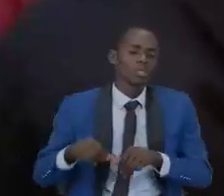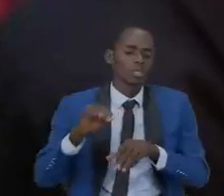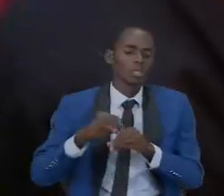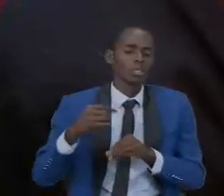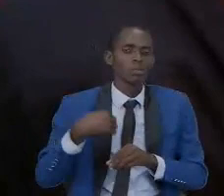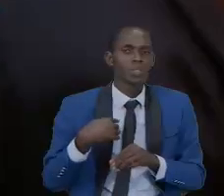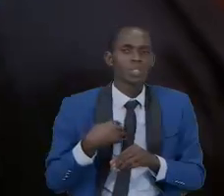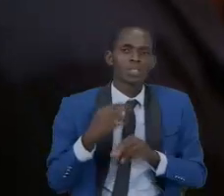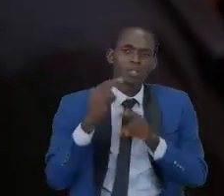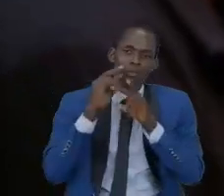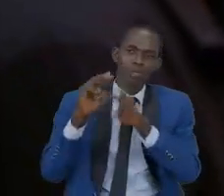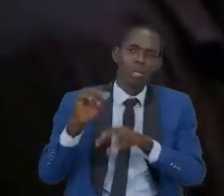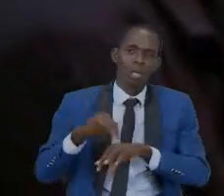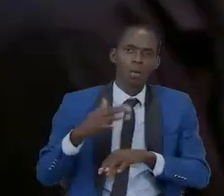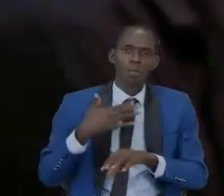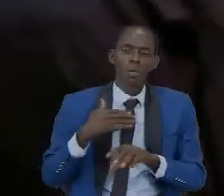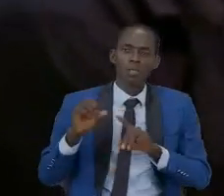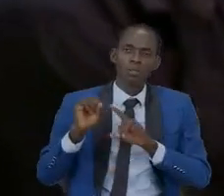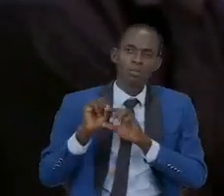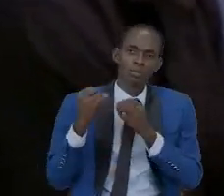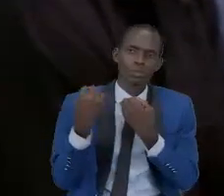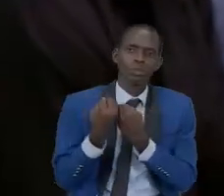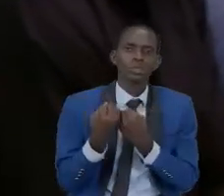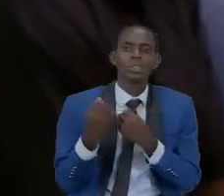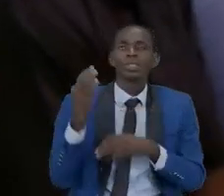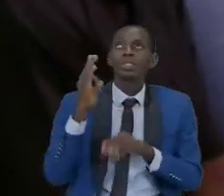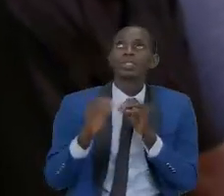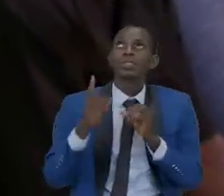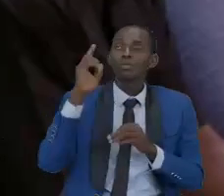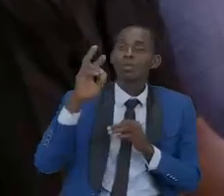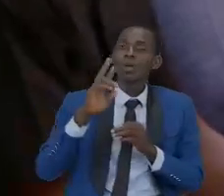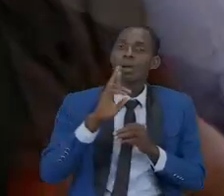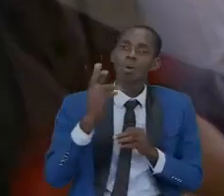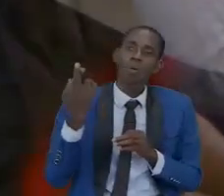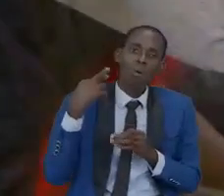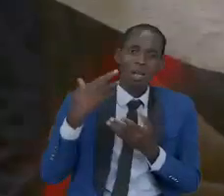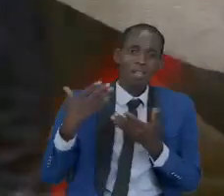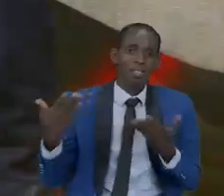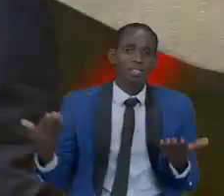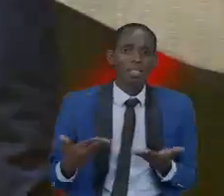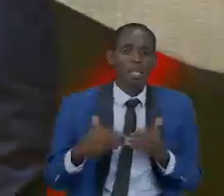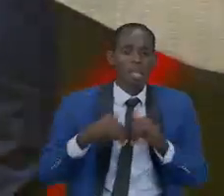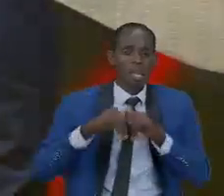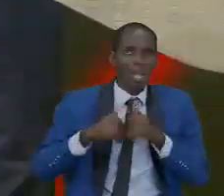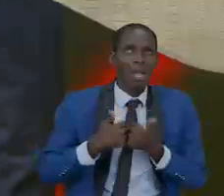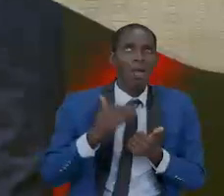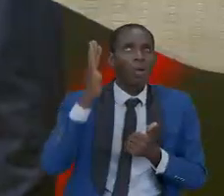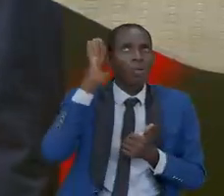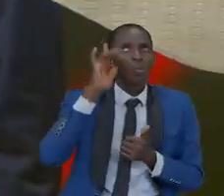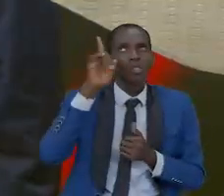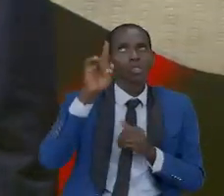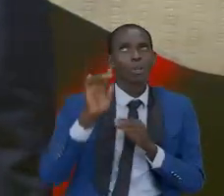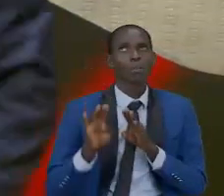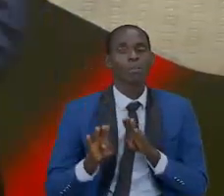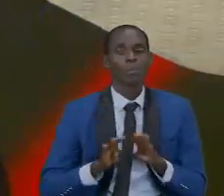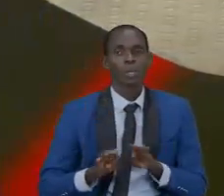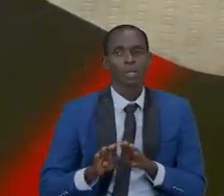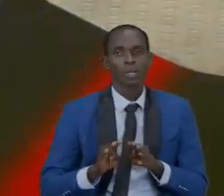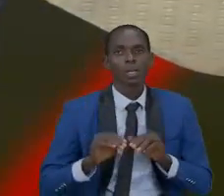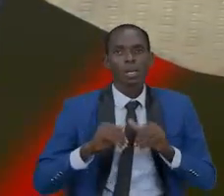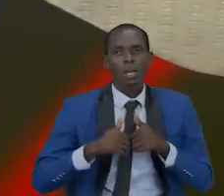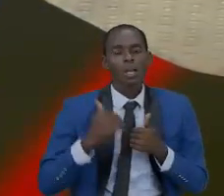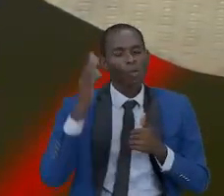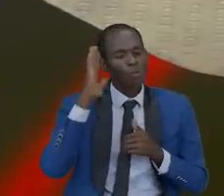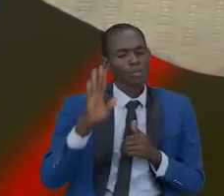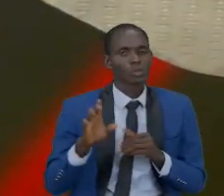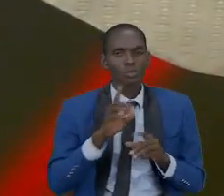look at my situation here Christ if you are here how will you act how will you